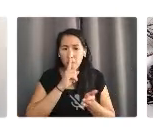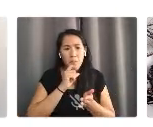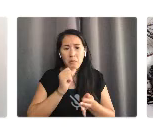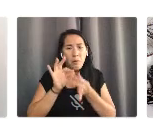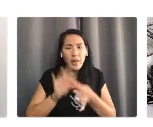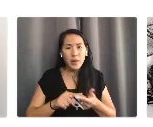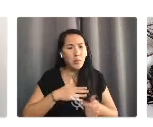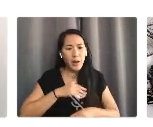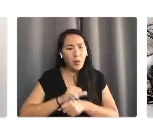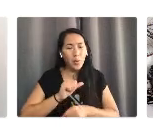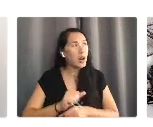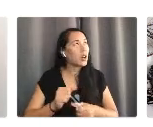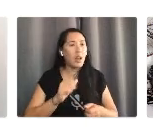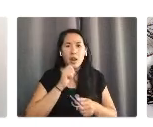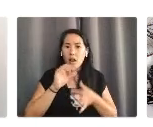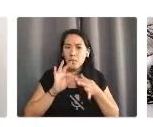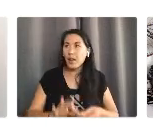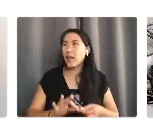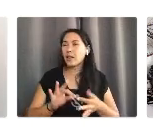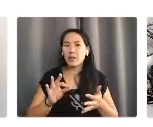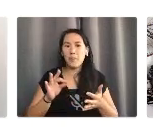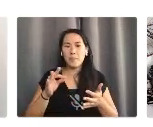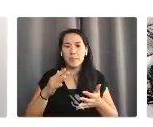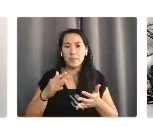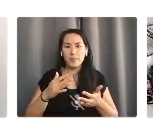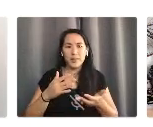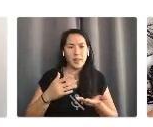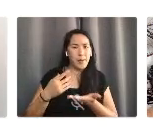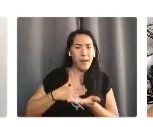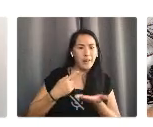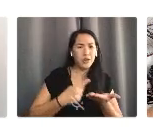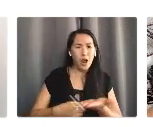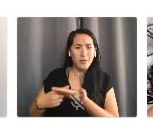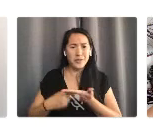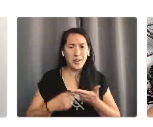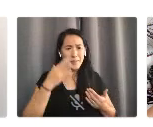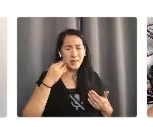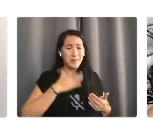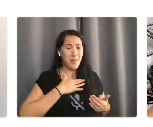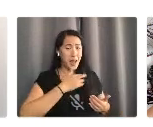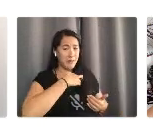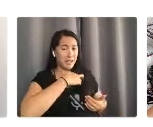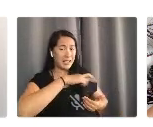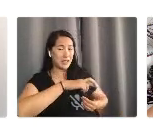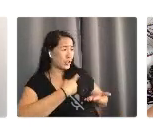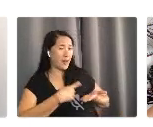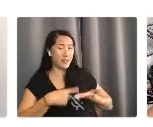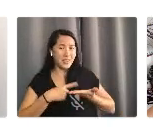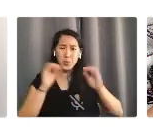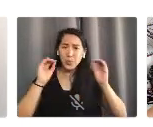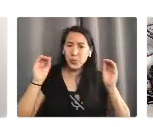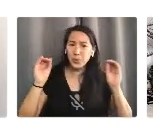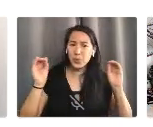my work, and it had nothing to do around the conversations that I wasn't having about my own religious beliefs. It was almost as if I